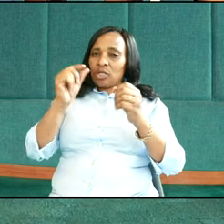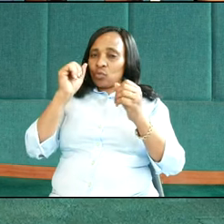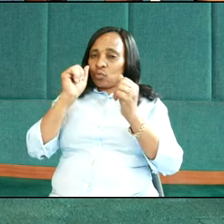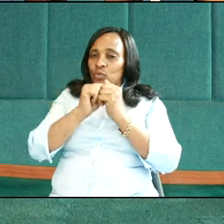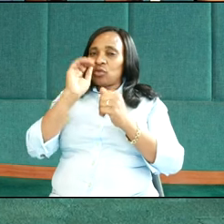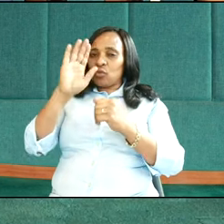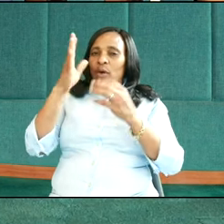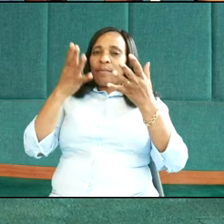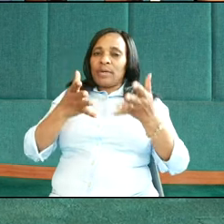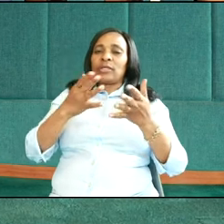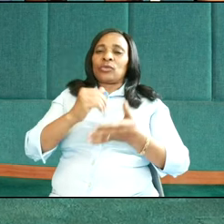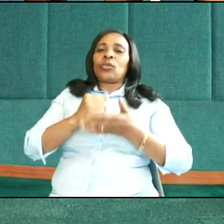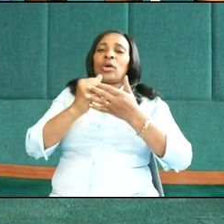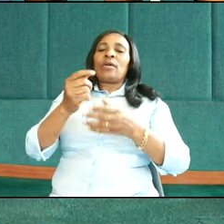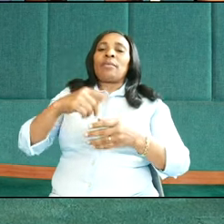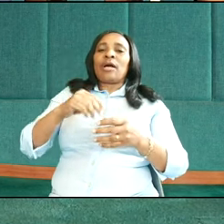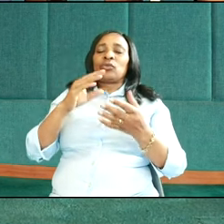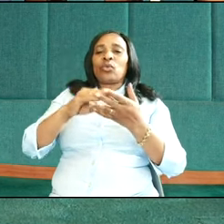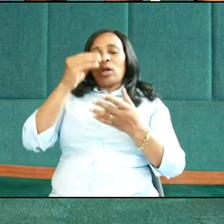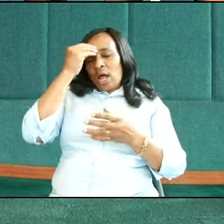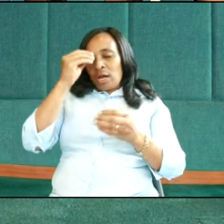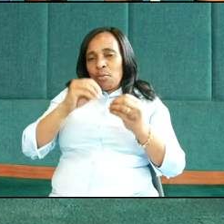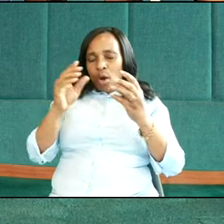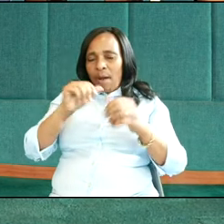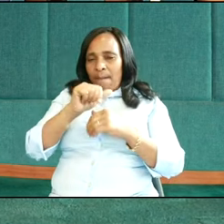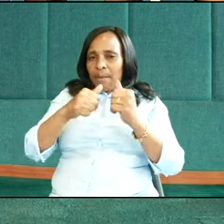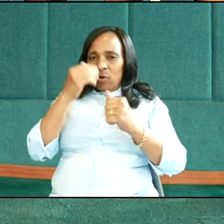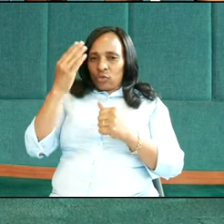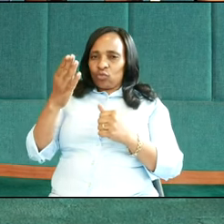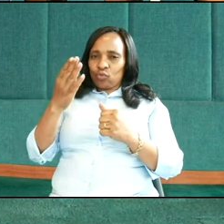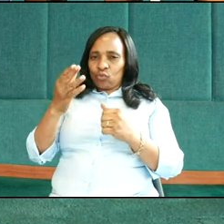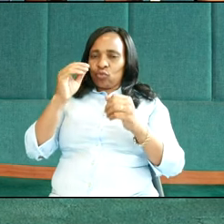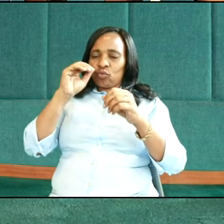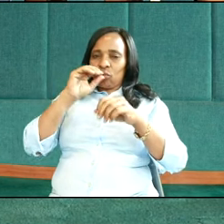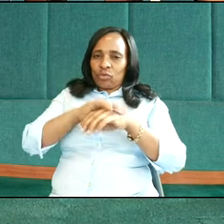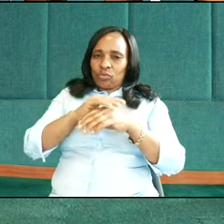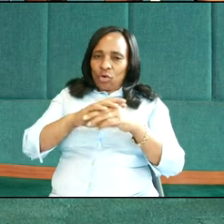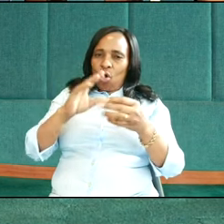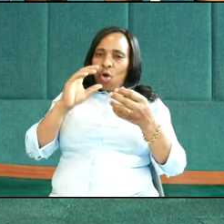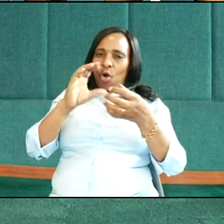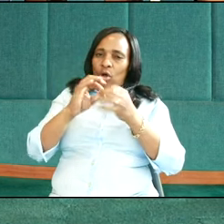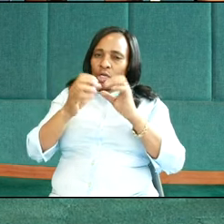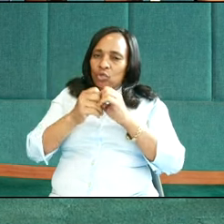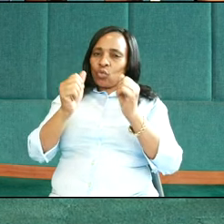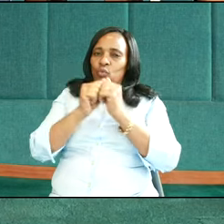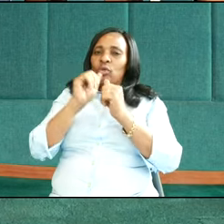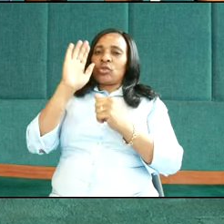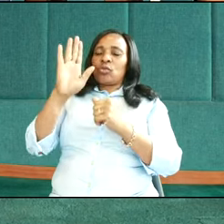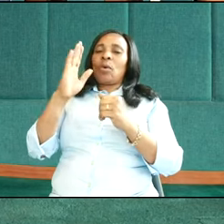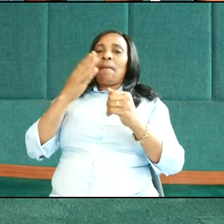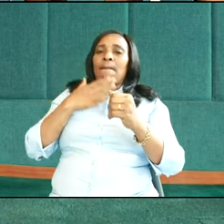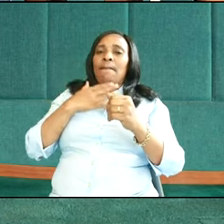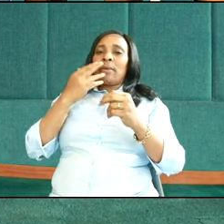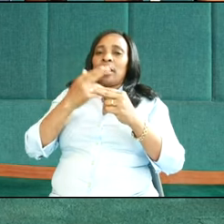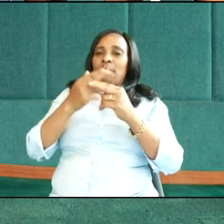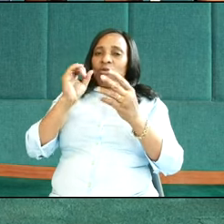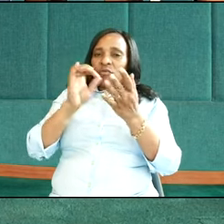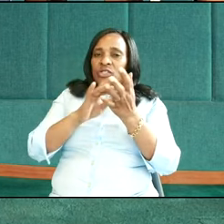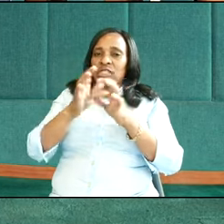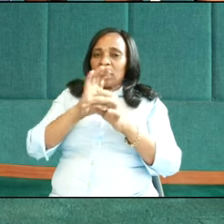presence and to help us to learn more about you and to gain a closer and deeper connection with you. In Jesus' name I pray,